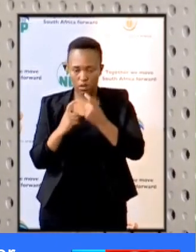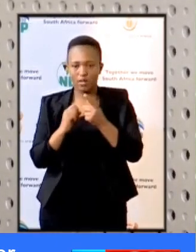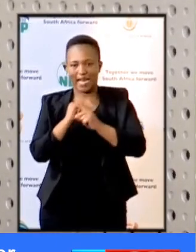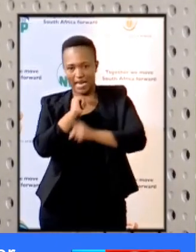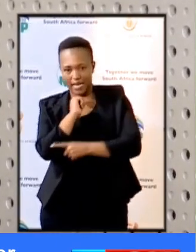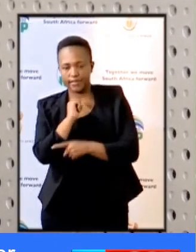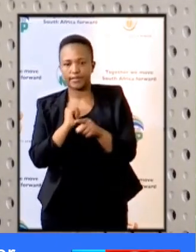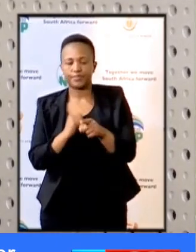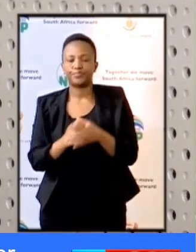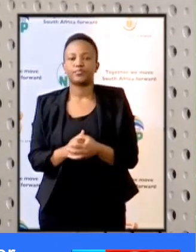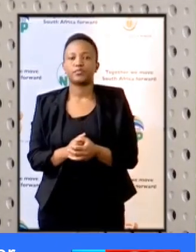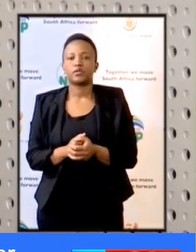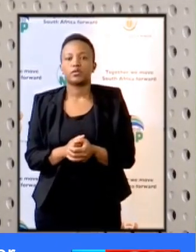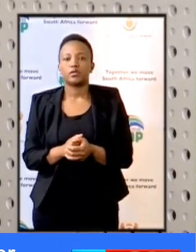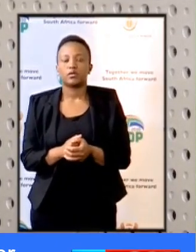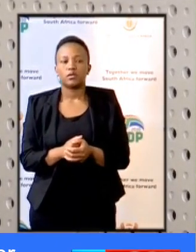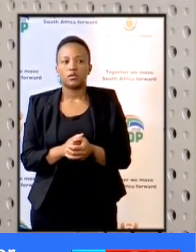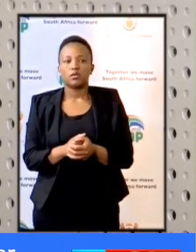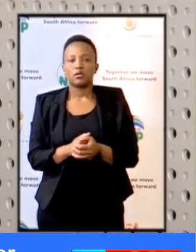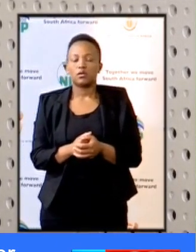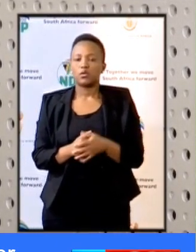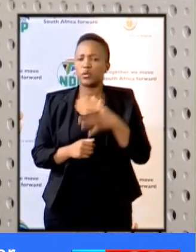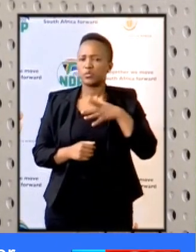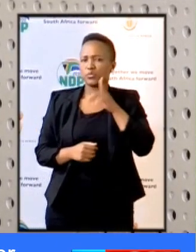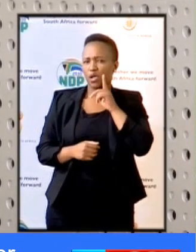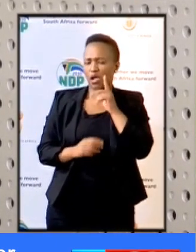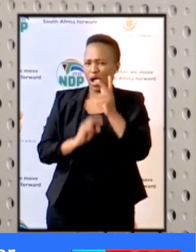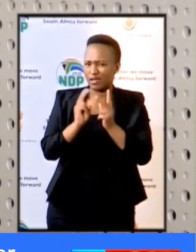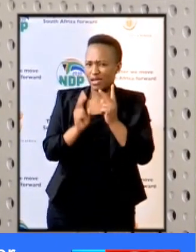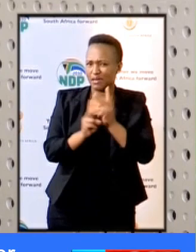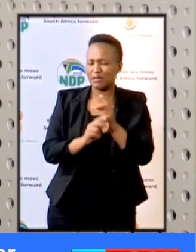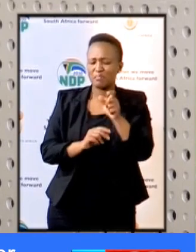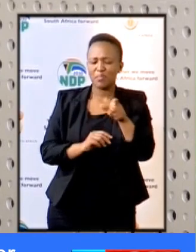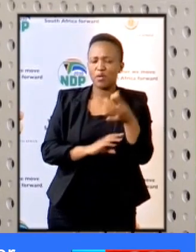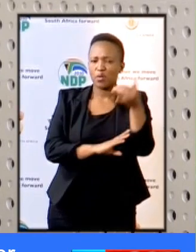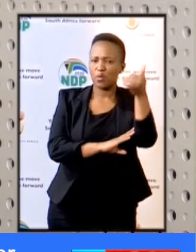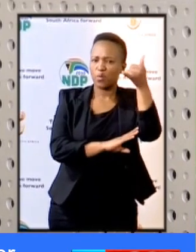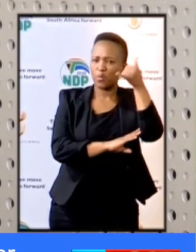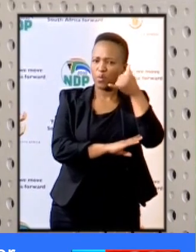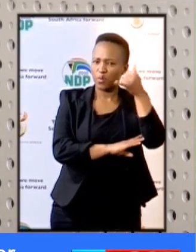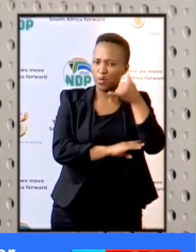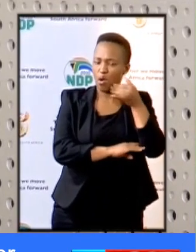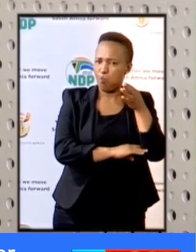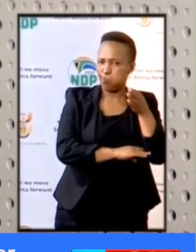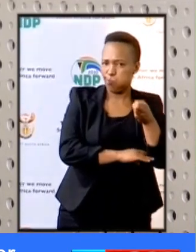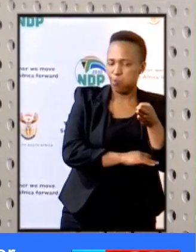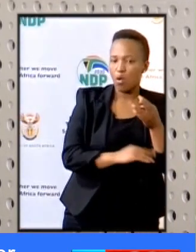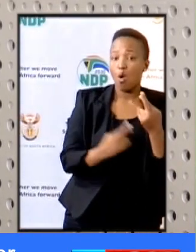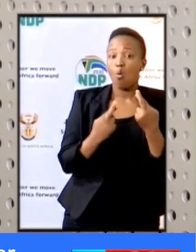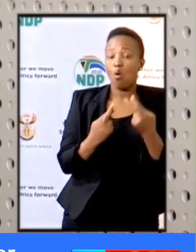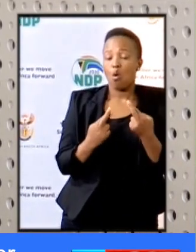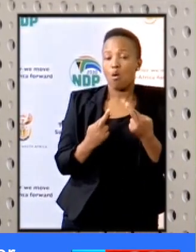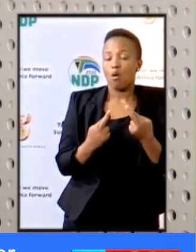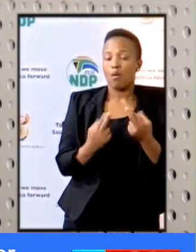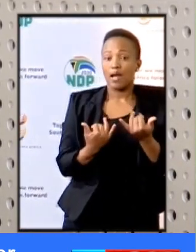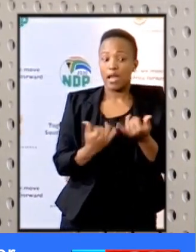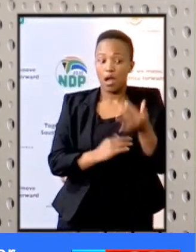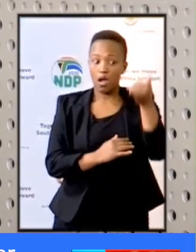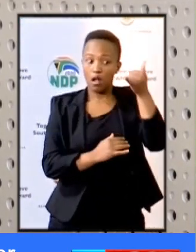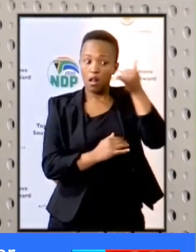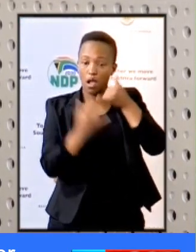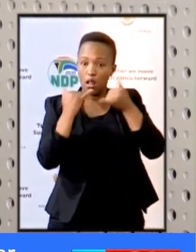try and see whether those who are calling in are there. I hope that we will be able to get